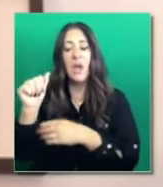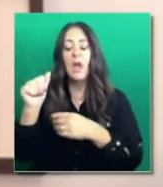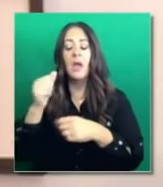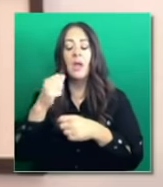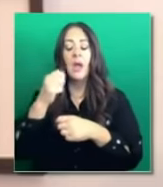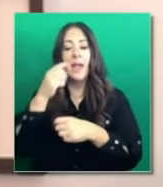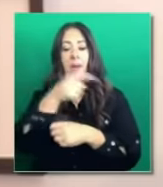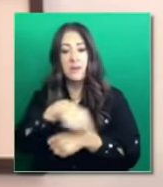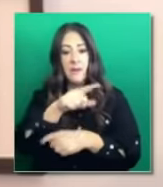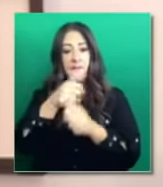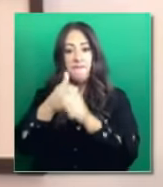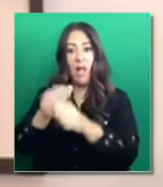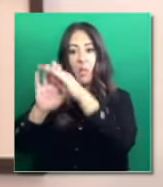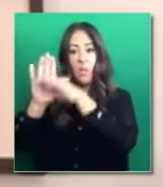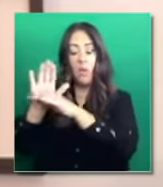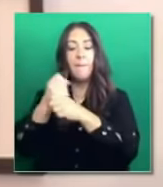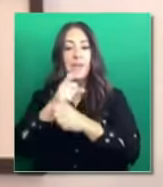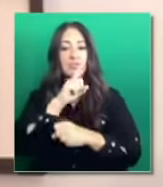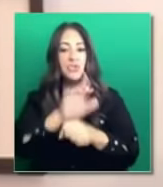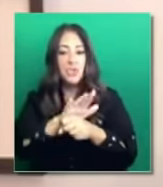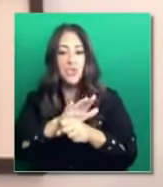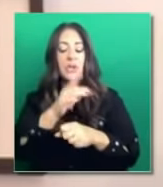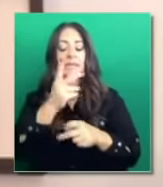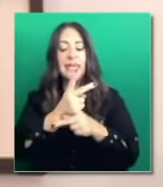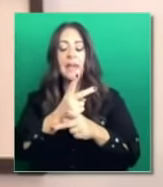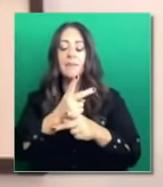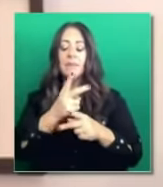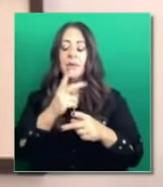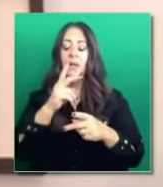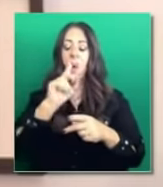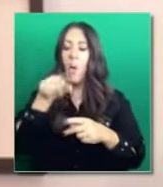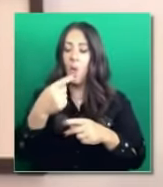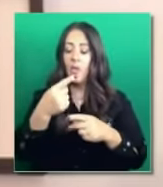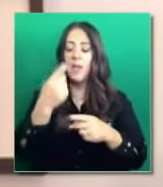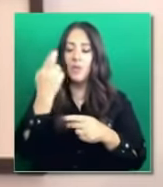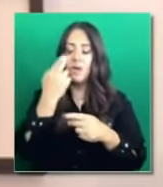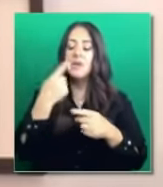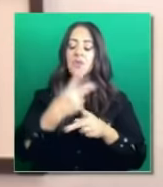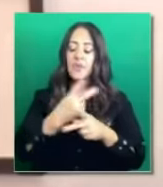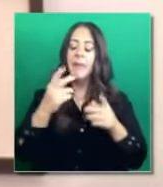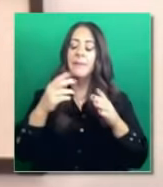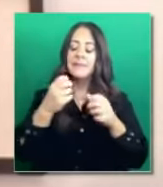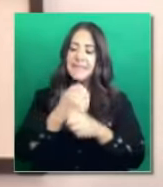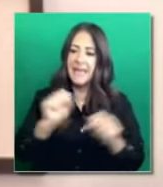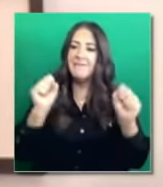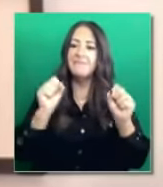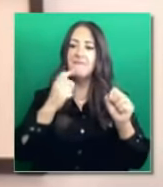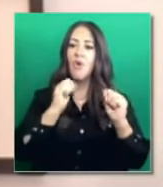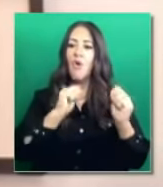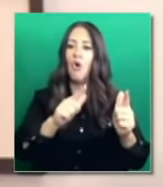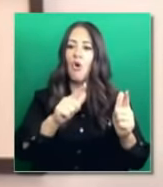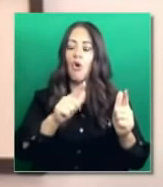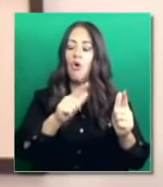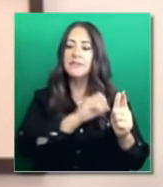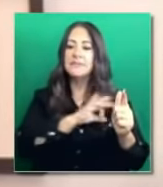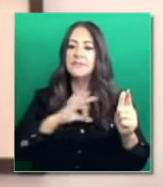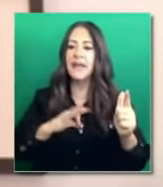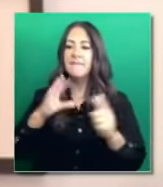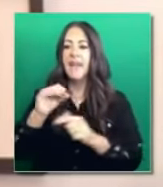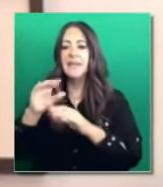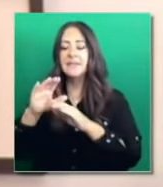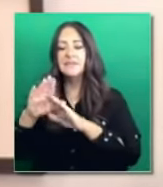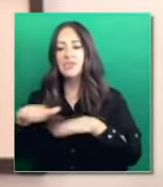staff who serve them. And we're committed to helping to make sure that those conversations take place. Linda, you may have other thoughts. Pass it on to you.